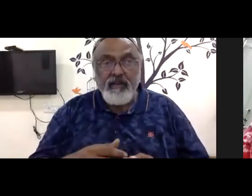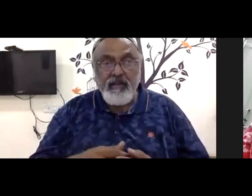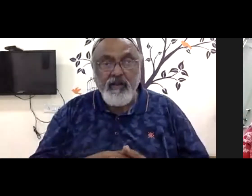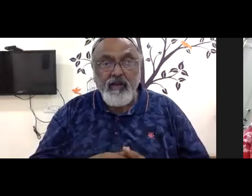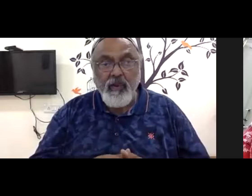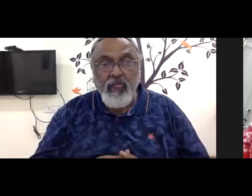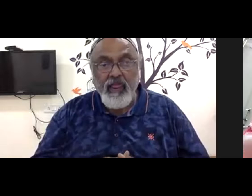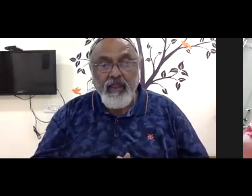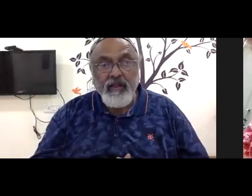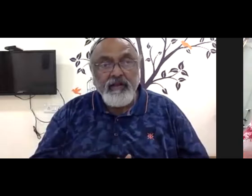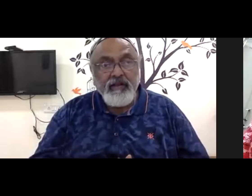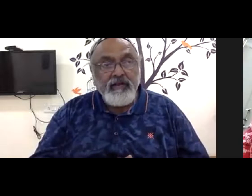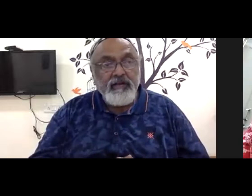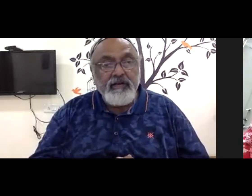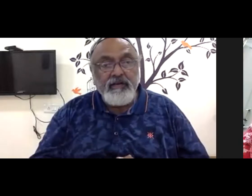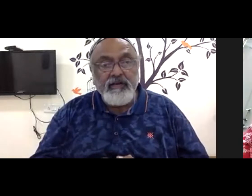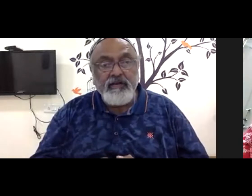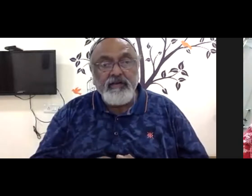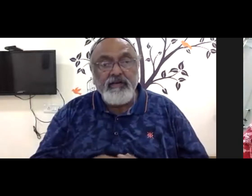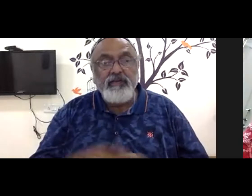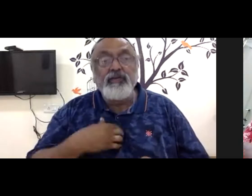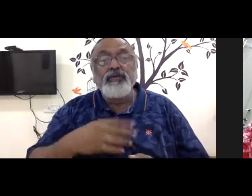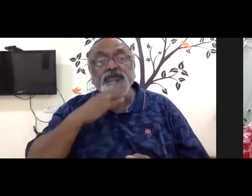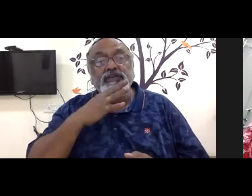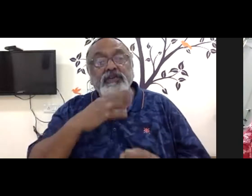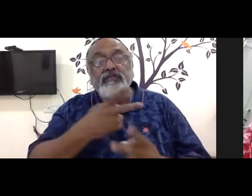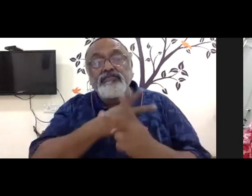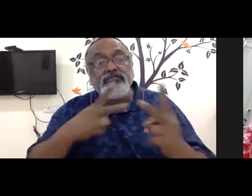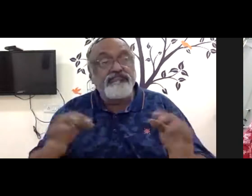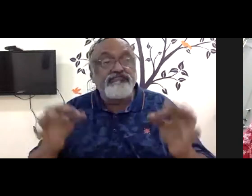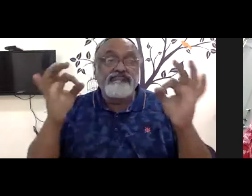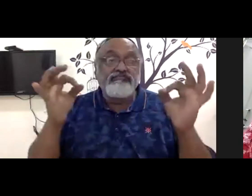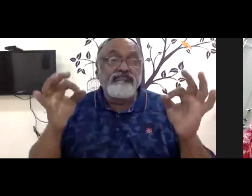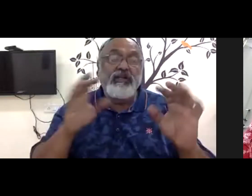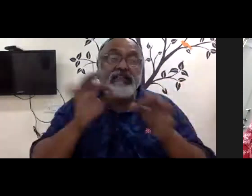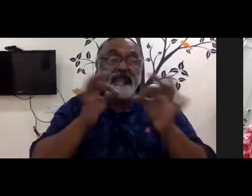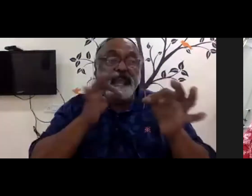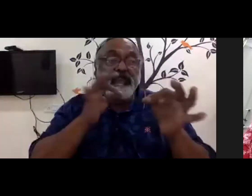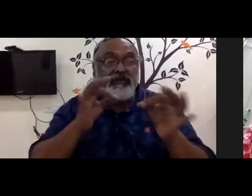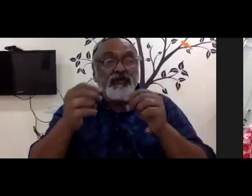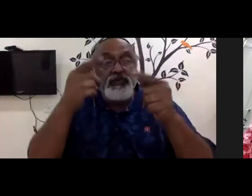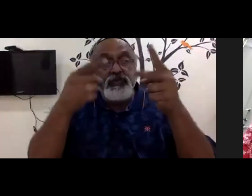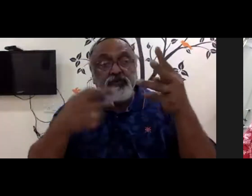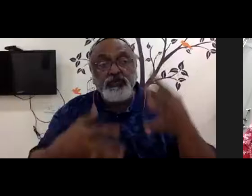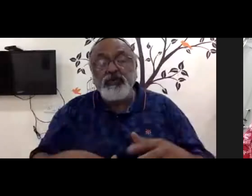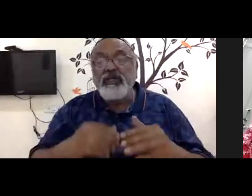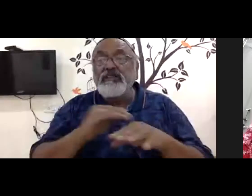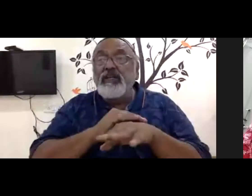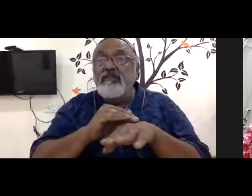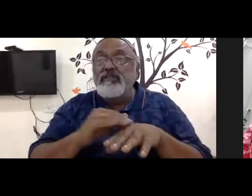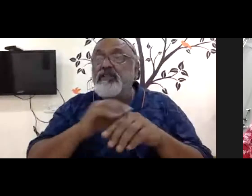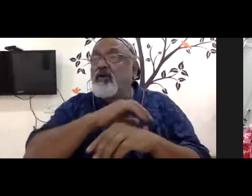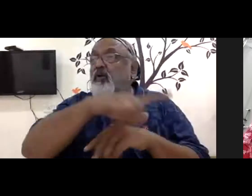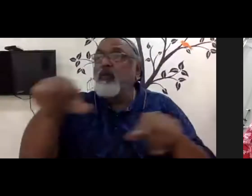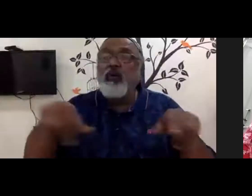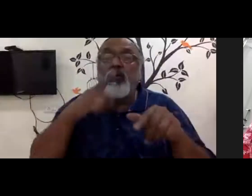ma'am, you talked very well about the various conventions and various services related to